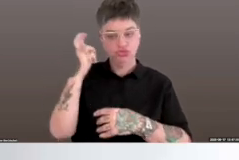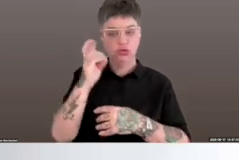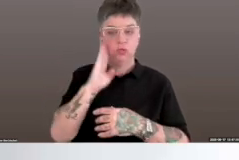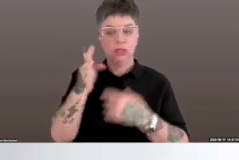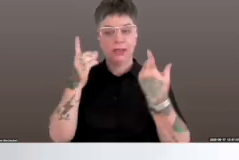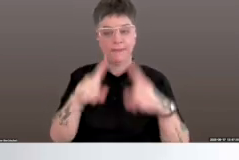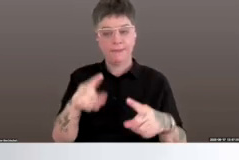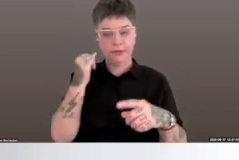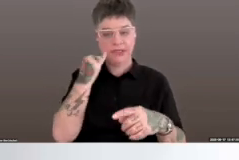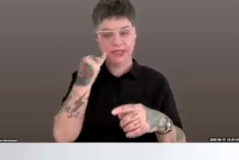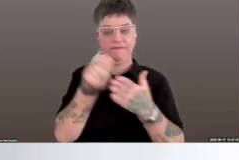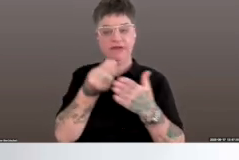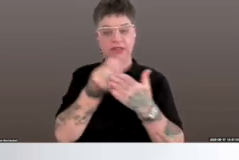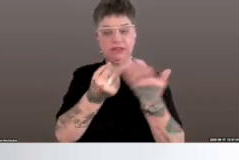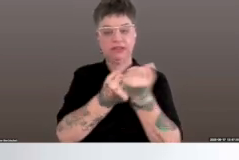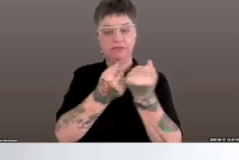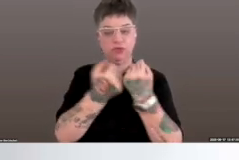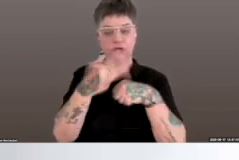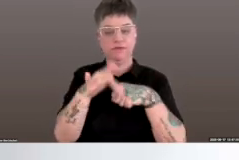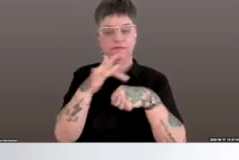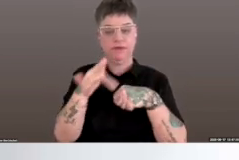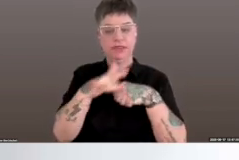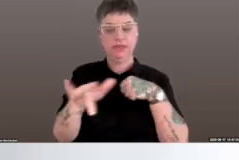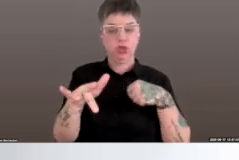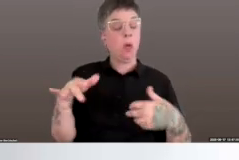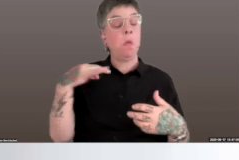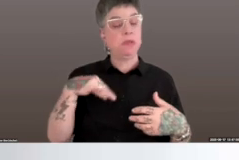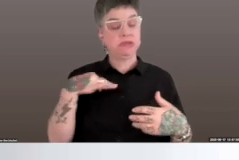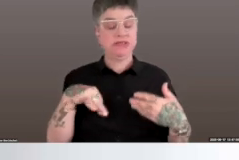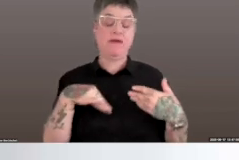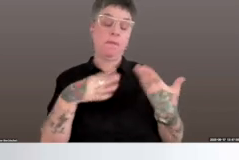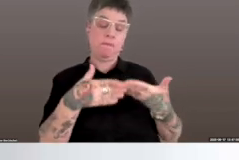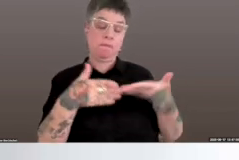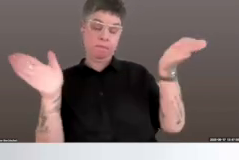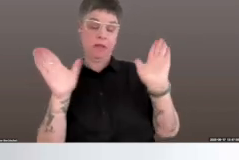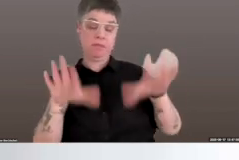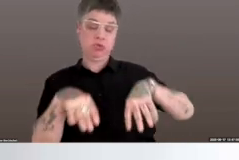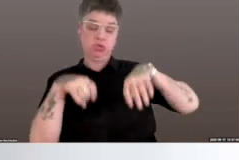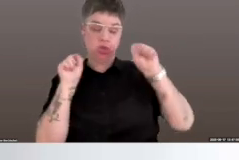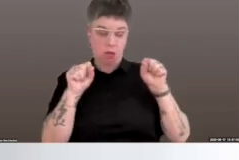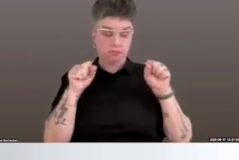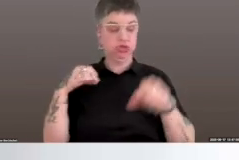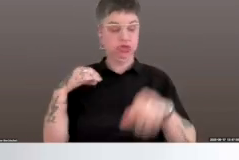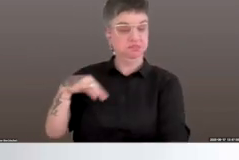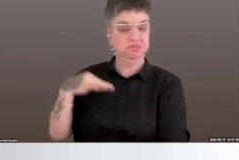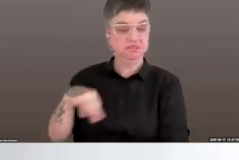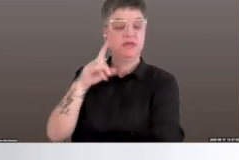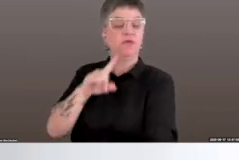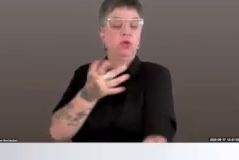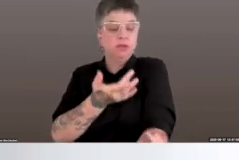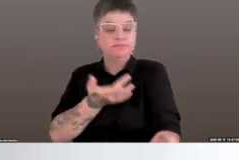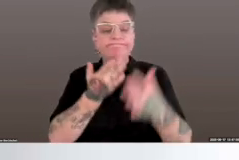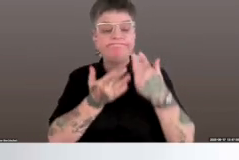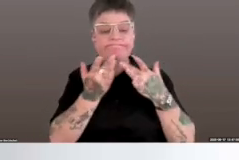was available. Lastly, to incentivize public adoption, especially at disadvantaged communities, with